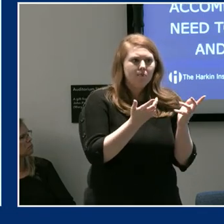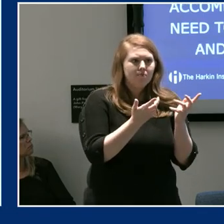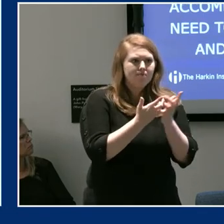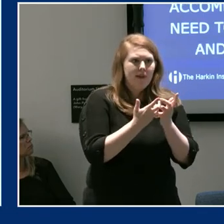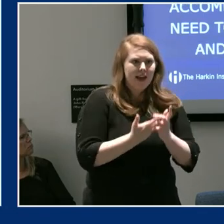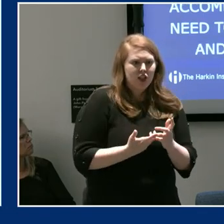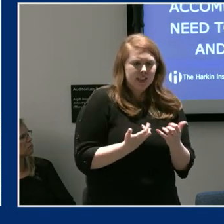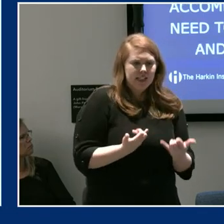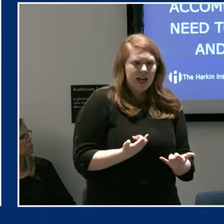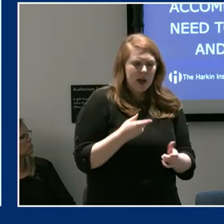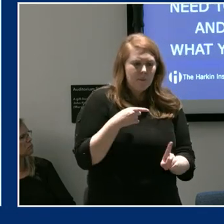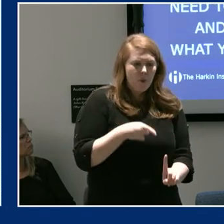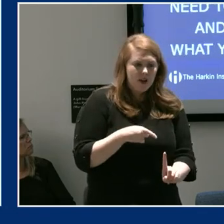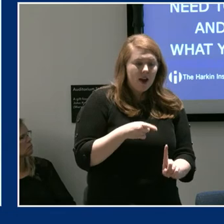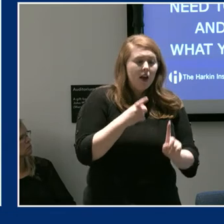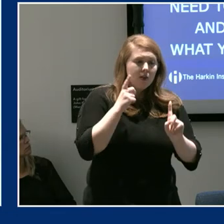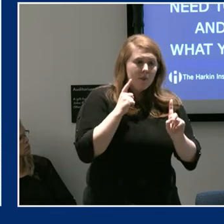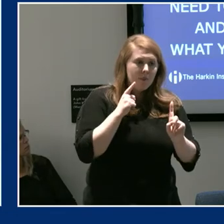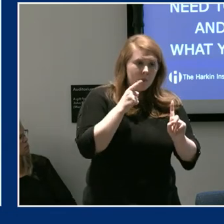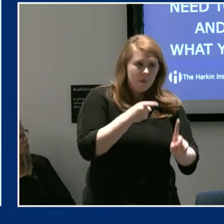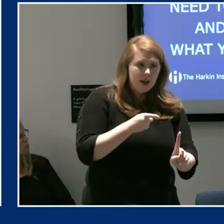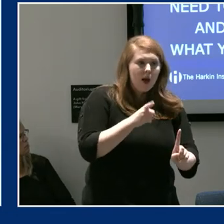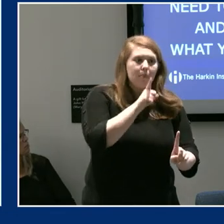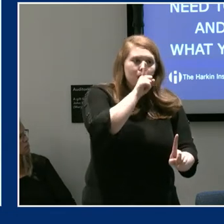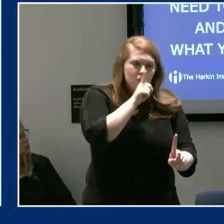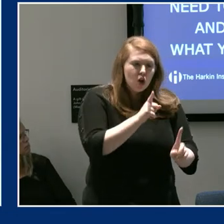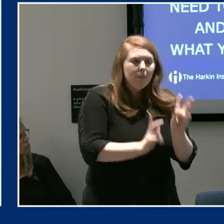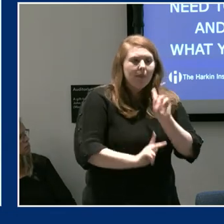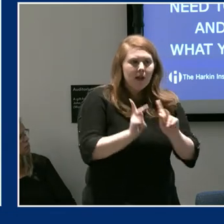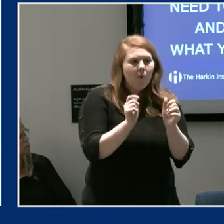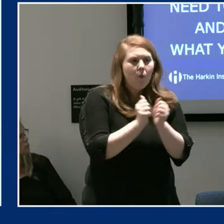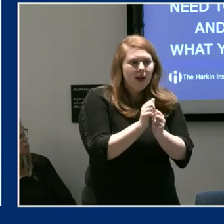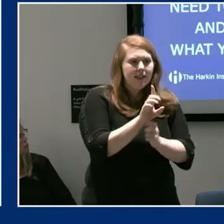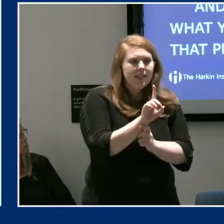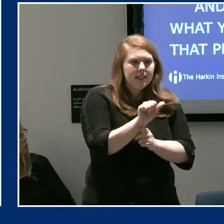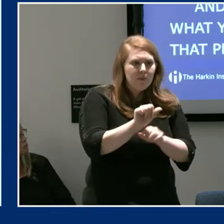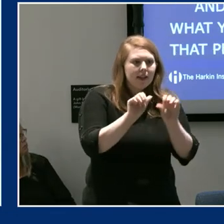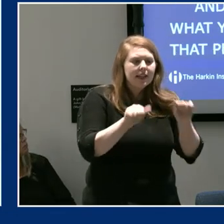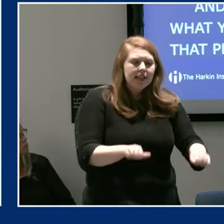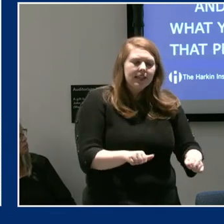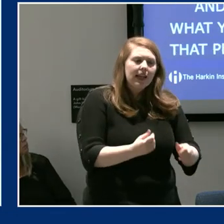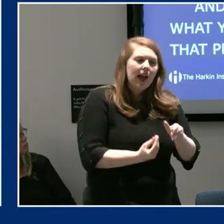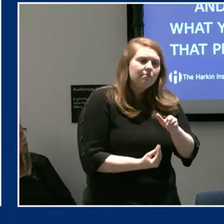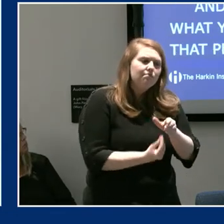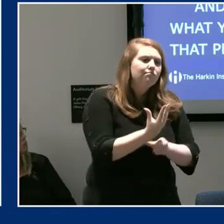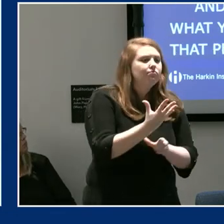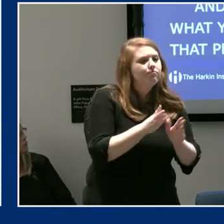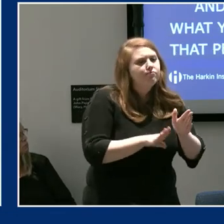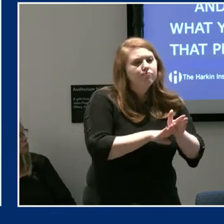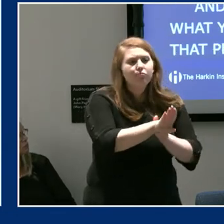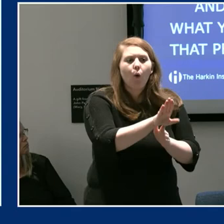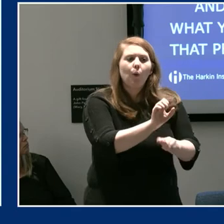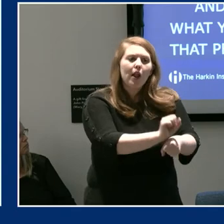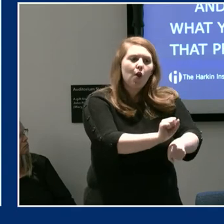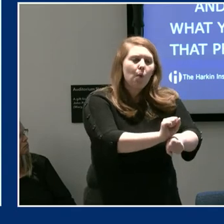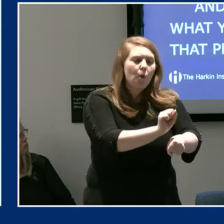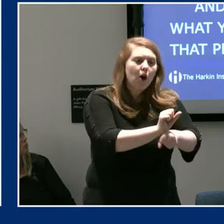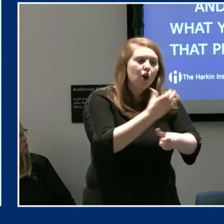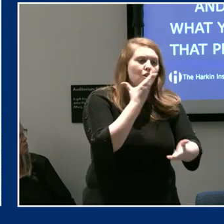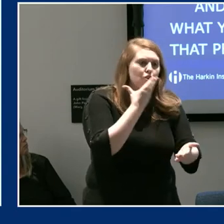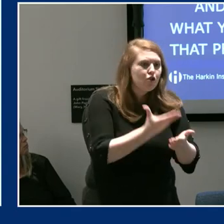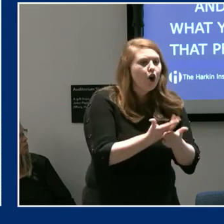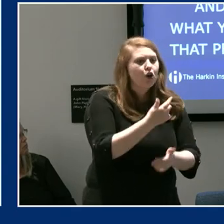is to ensure that people with disabilities are able to thrive in employment, in good